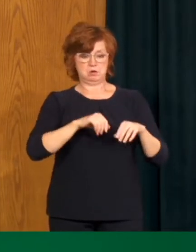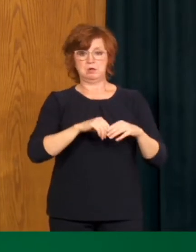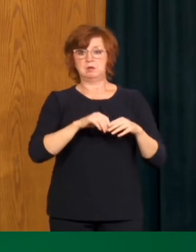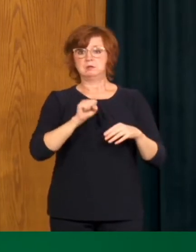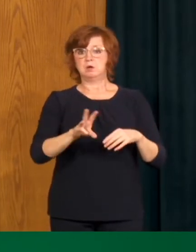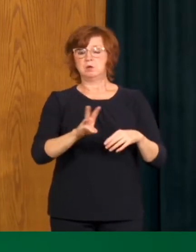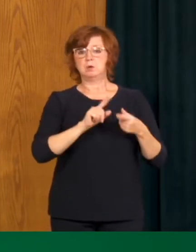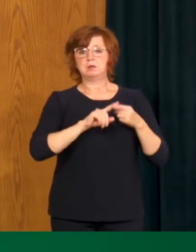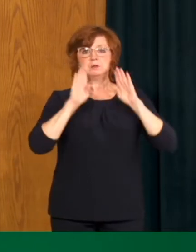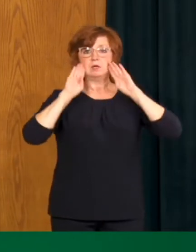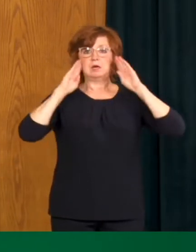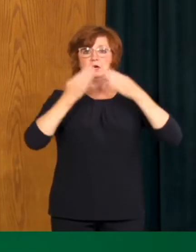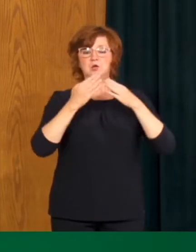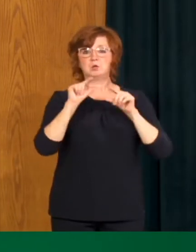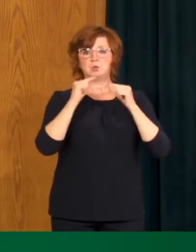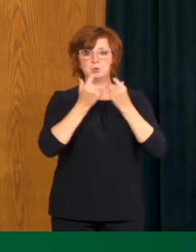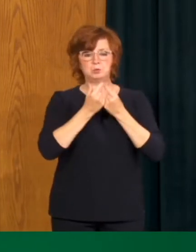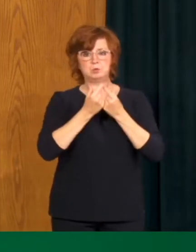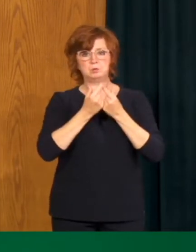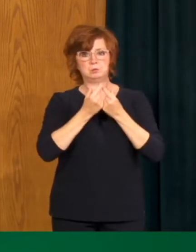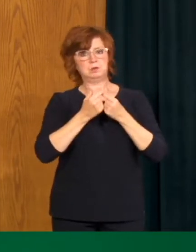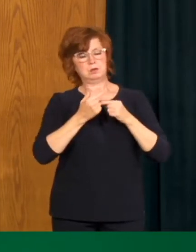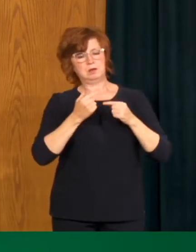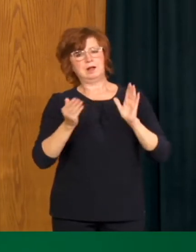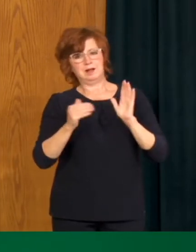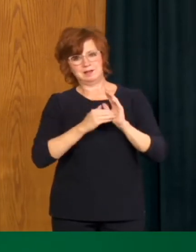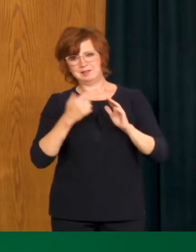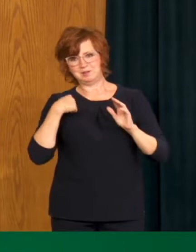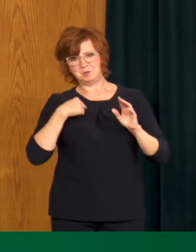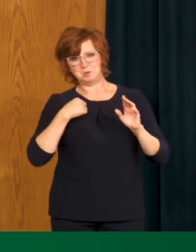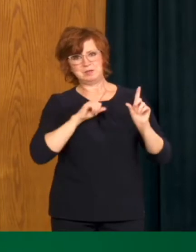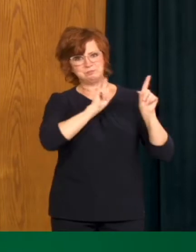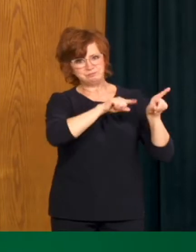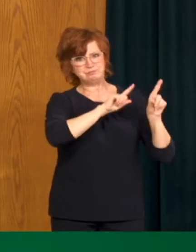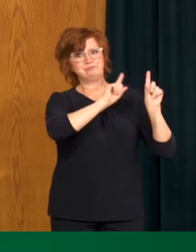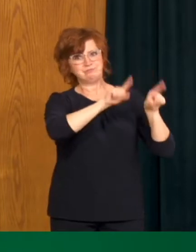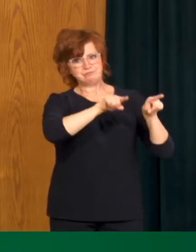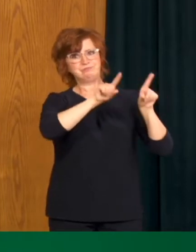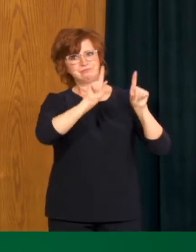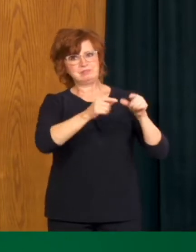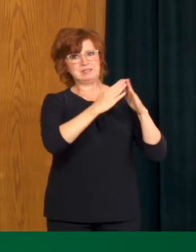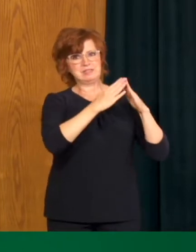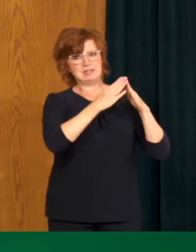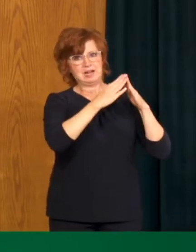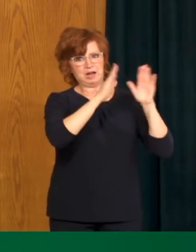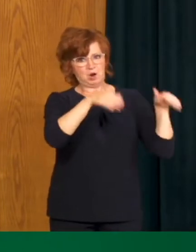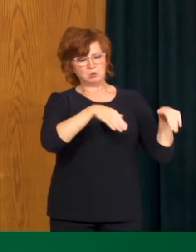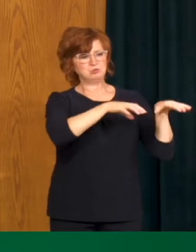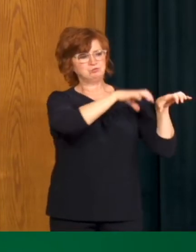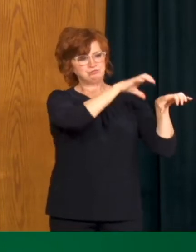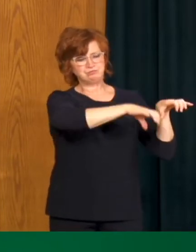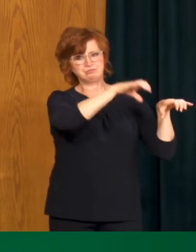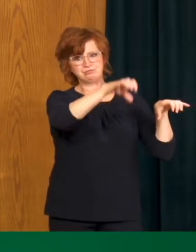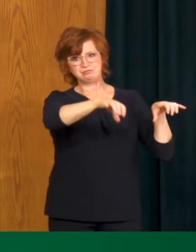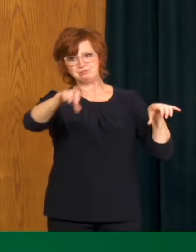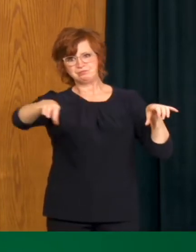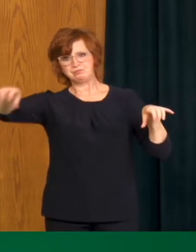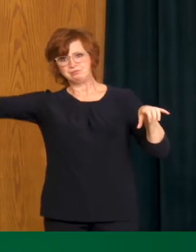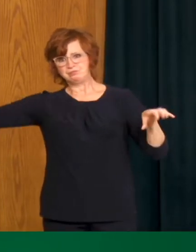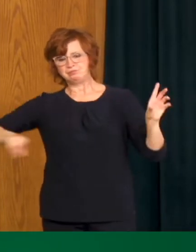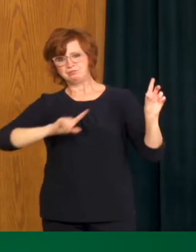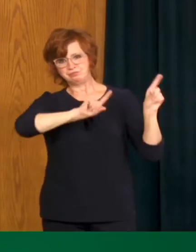those folks with symptoms, it's going door to door and doing assessment with aggressive contact tracing. And one of the things that is an advantage with the colony